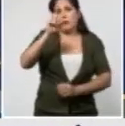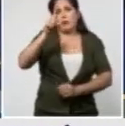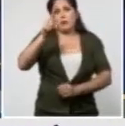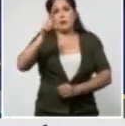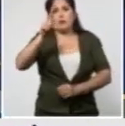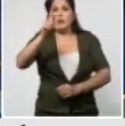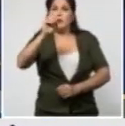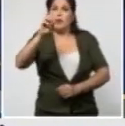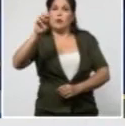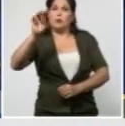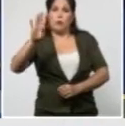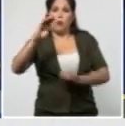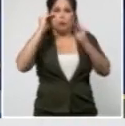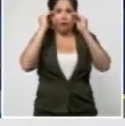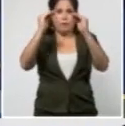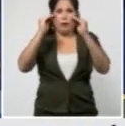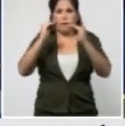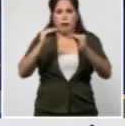active cases.